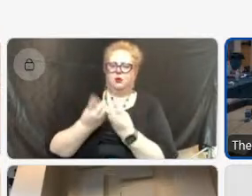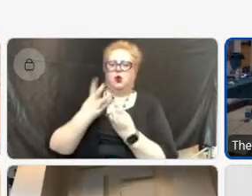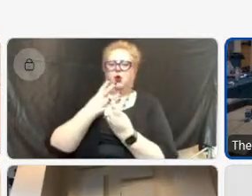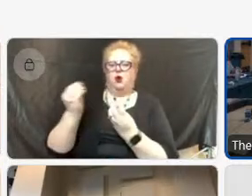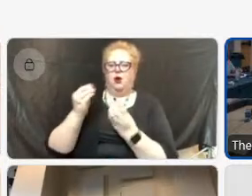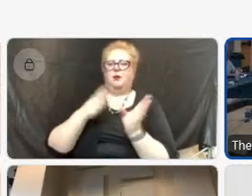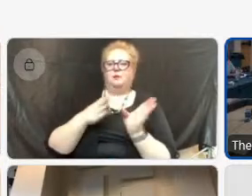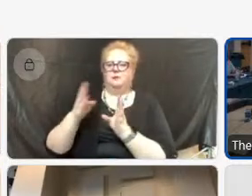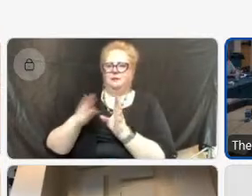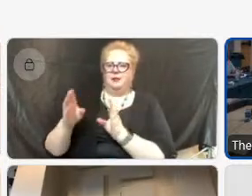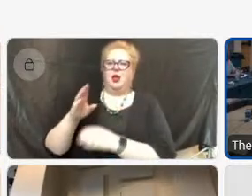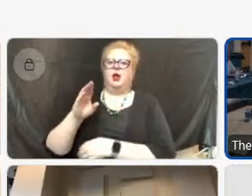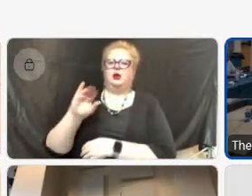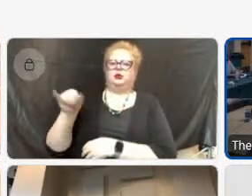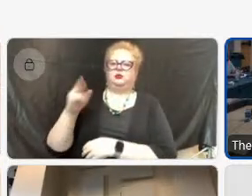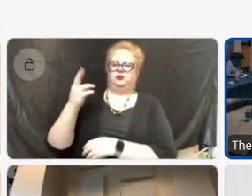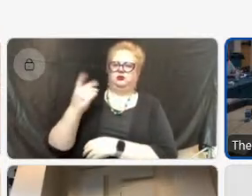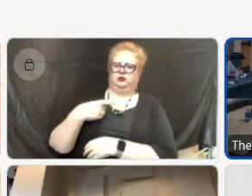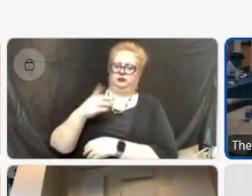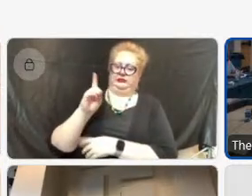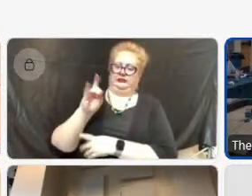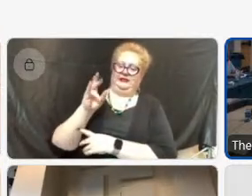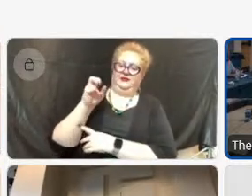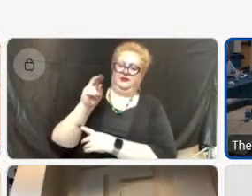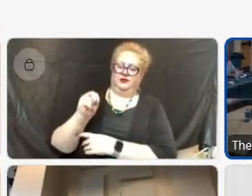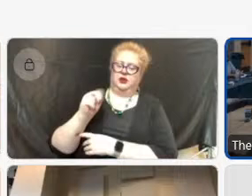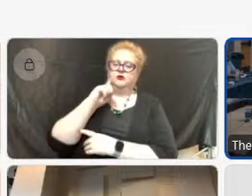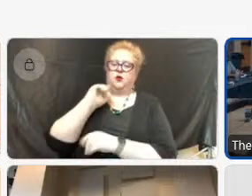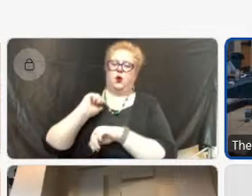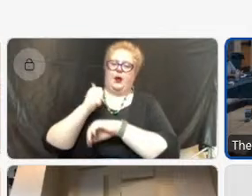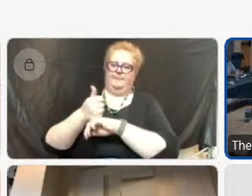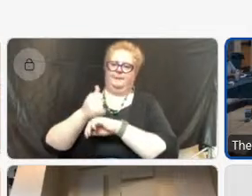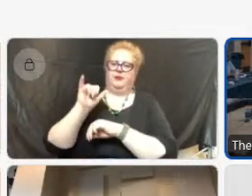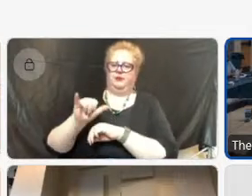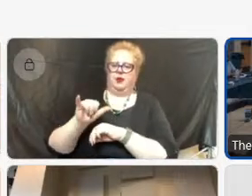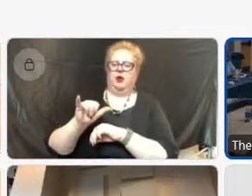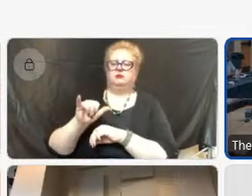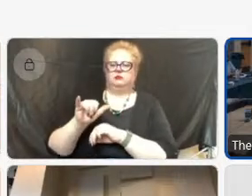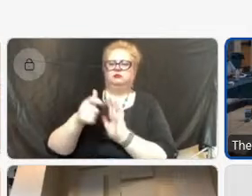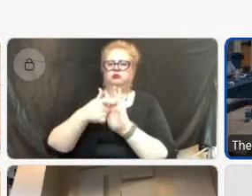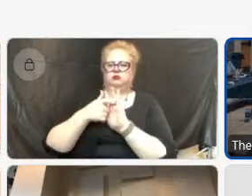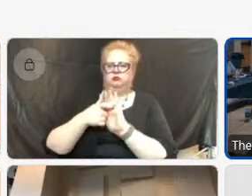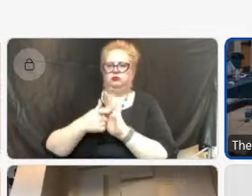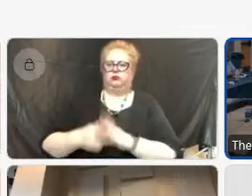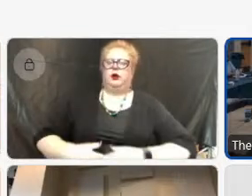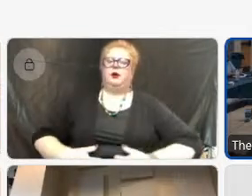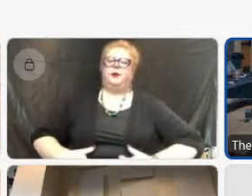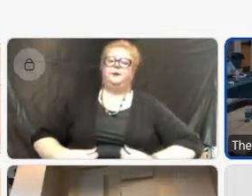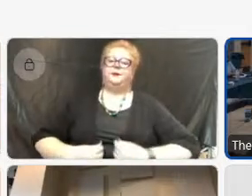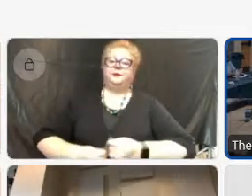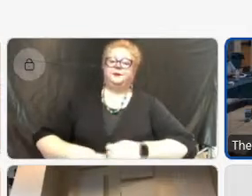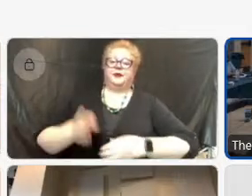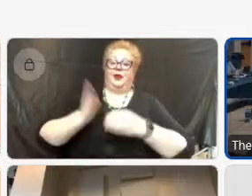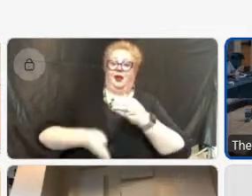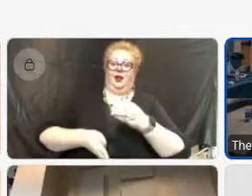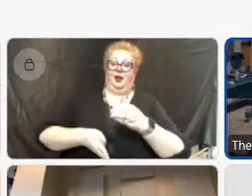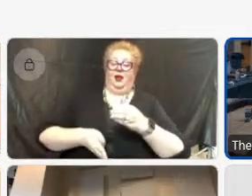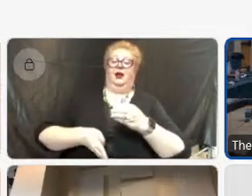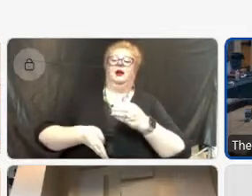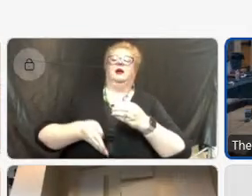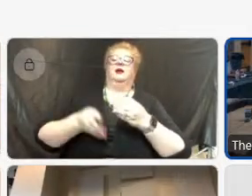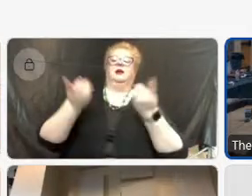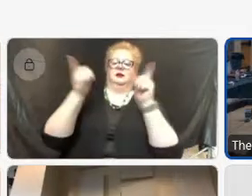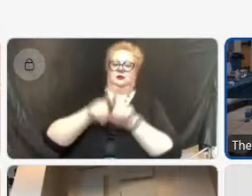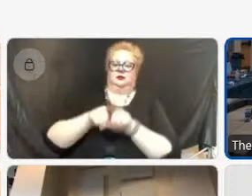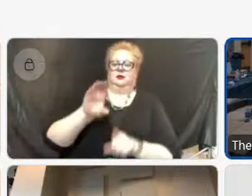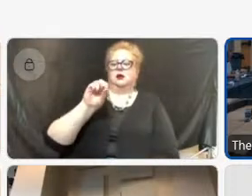with any recommendations of the traffic study being implemented for the development. That concludes the